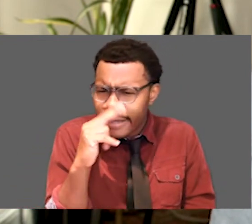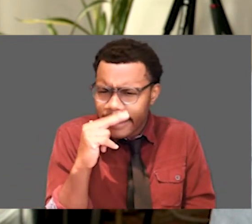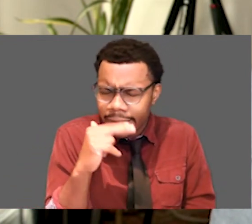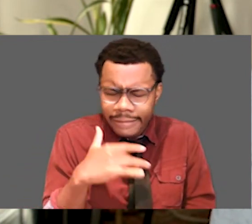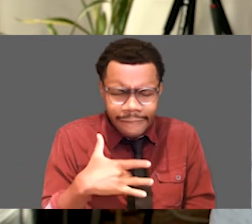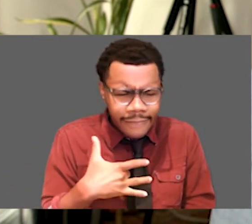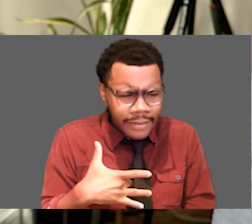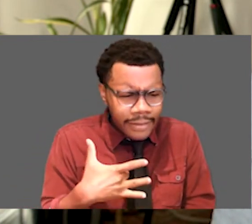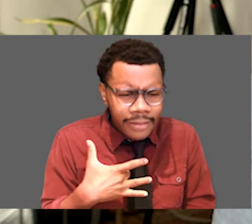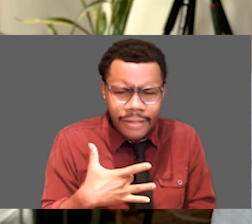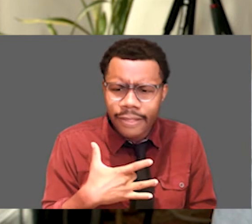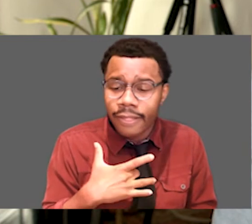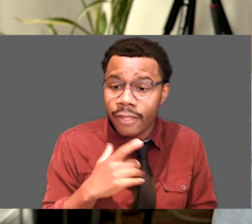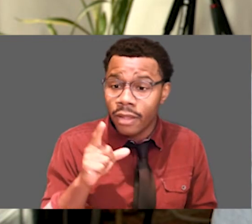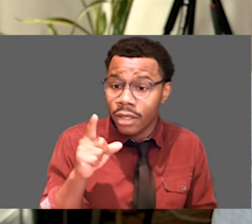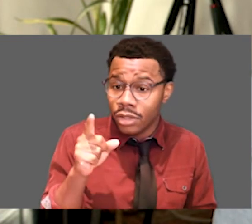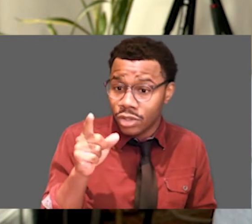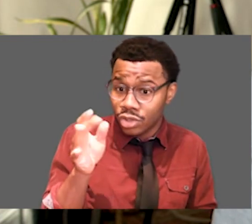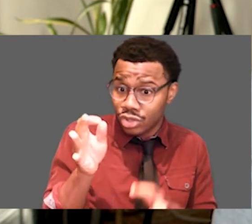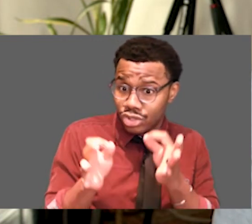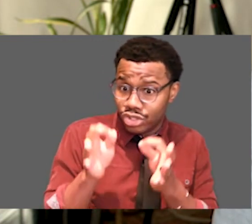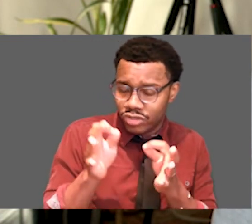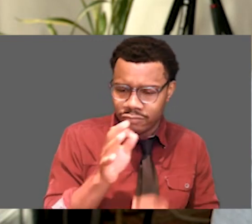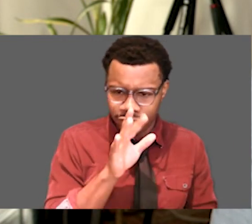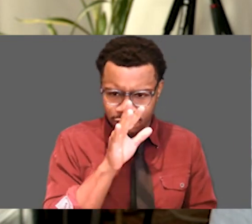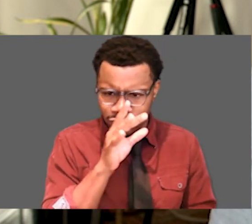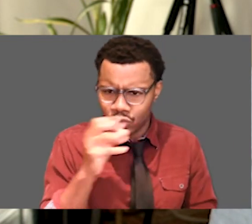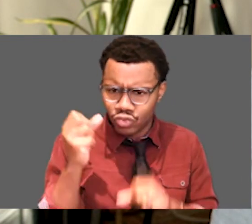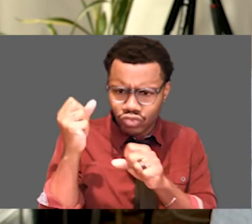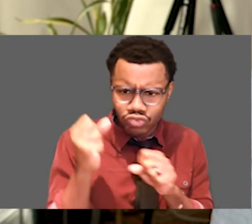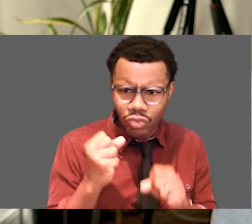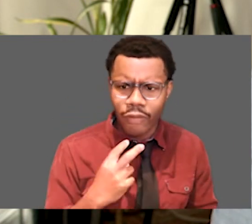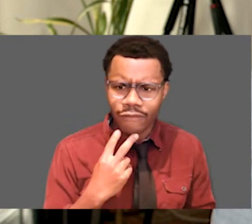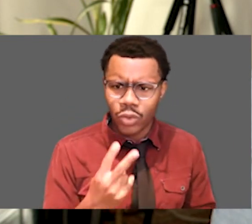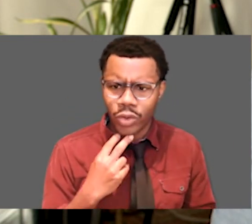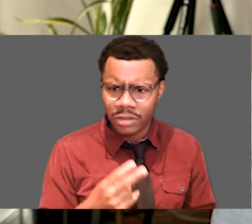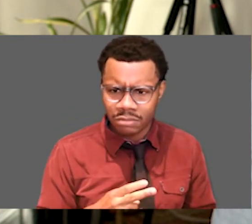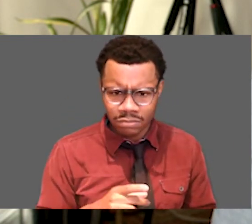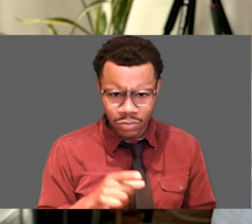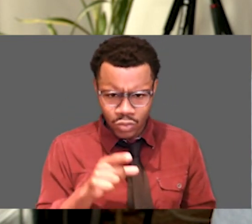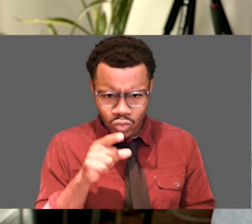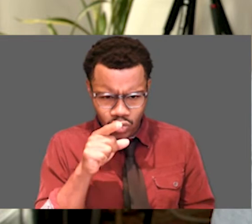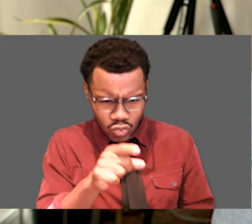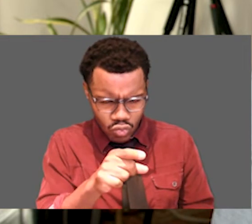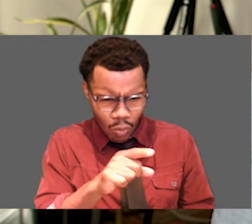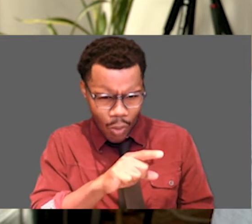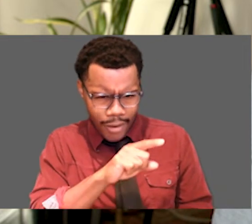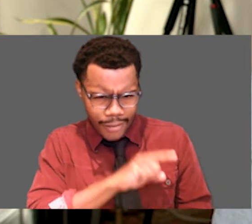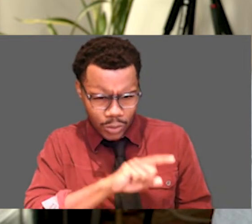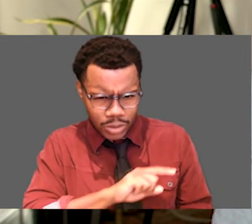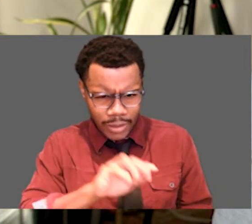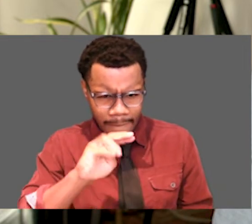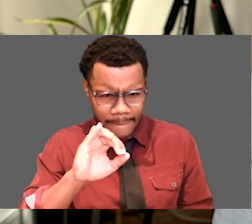judge speak in her deep, authoritative voice. "You are guilty of Minnesota Statute